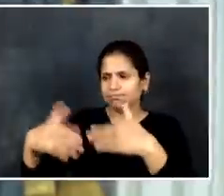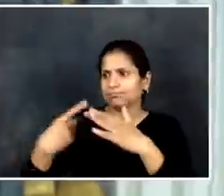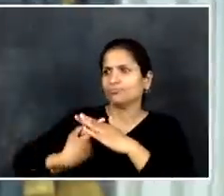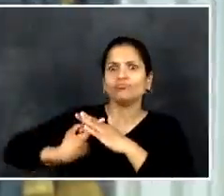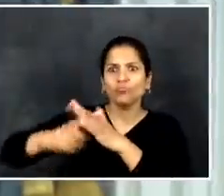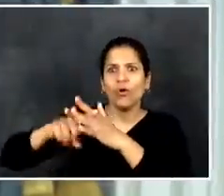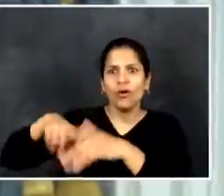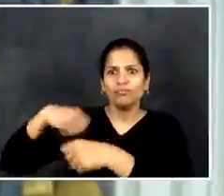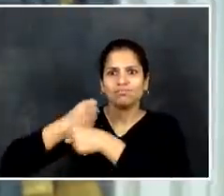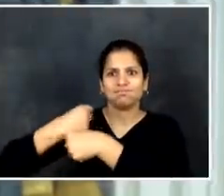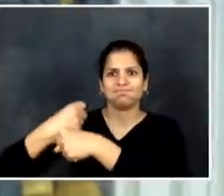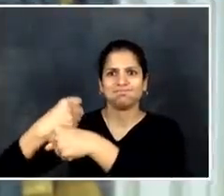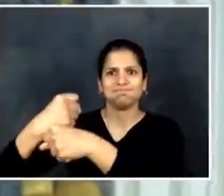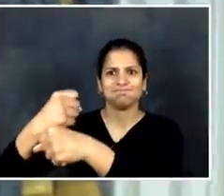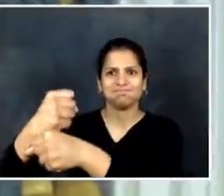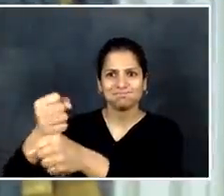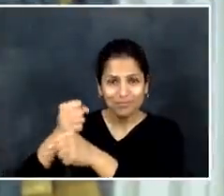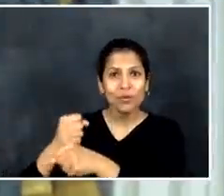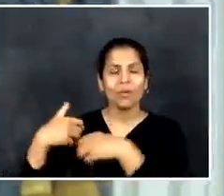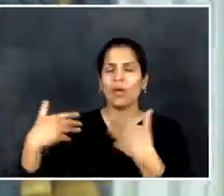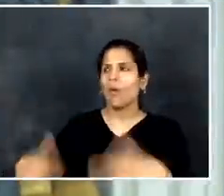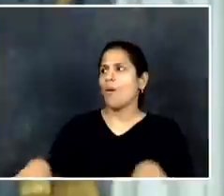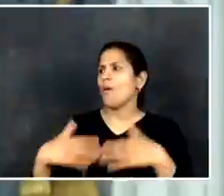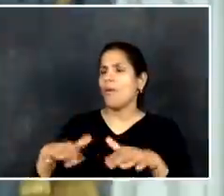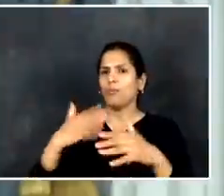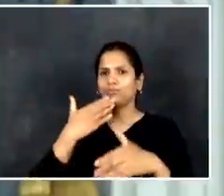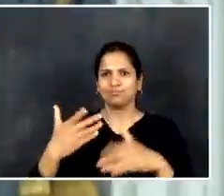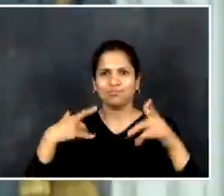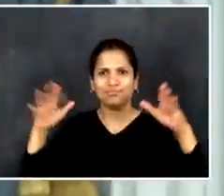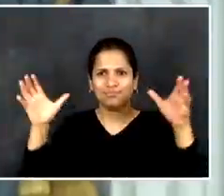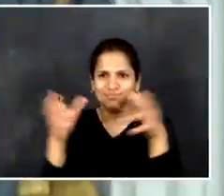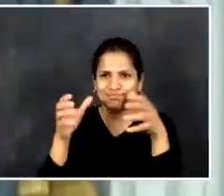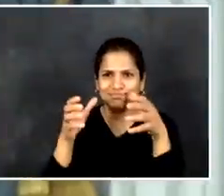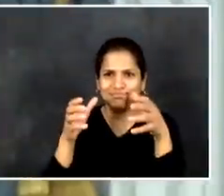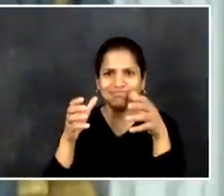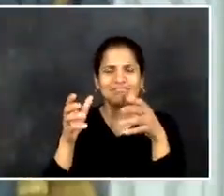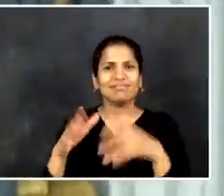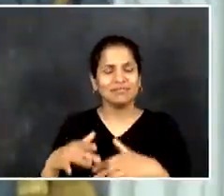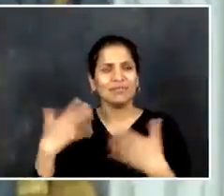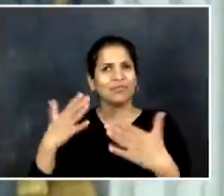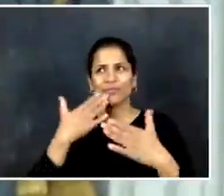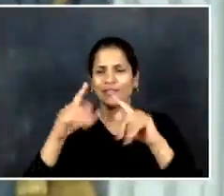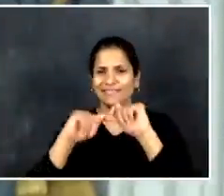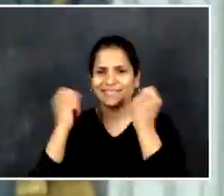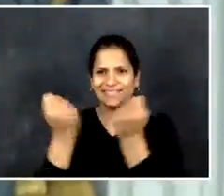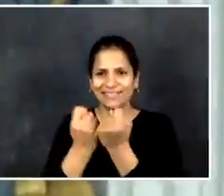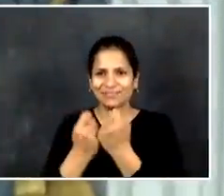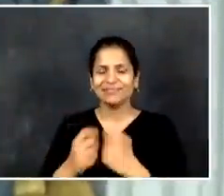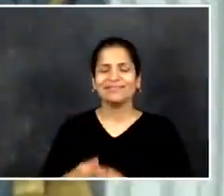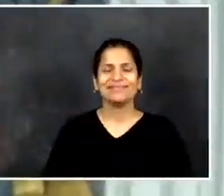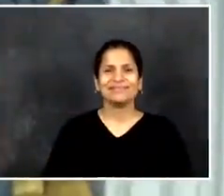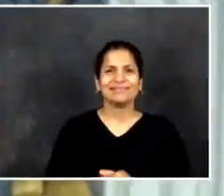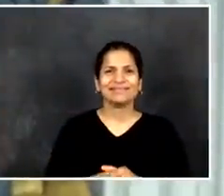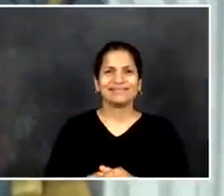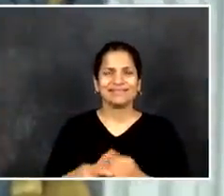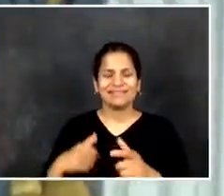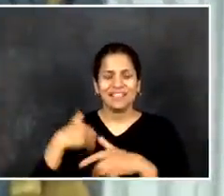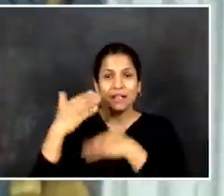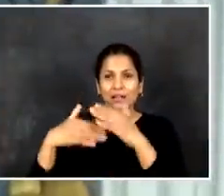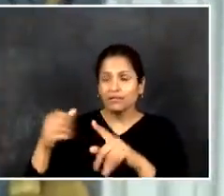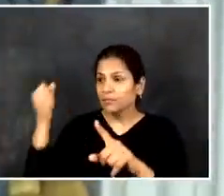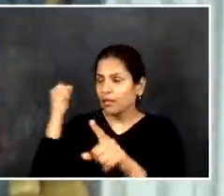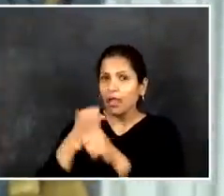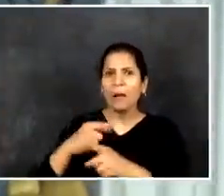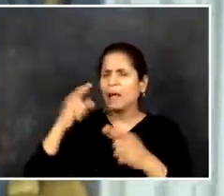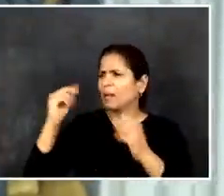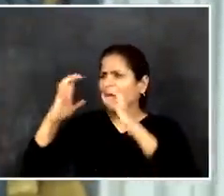roadblocks, we'd call other folks at MIT. When they hit roadblocks, they called us. We built some hardware devices for them that they brought back up there.